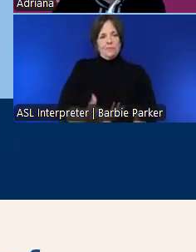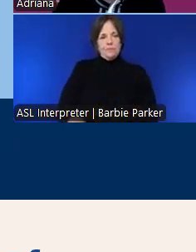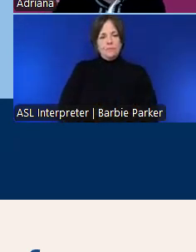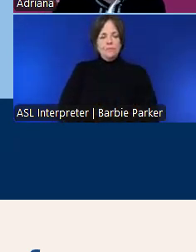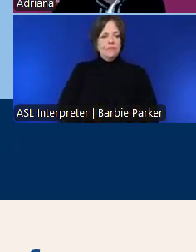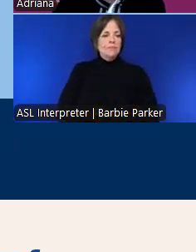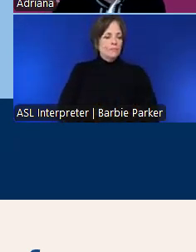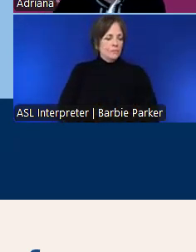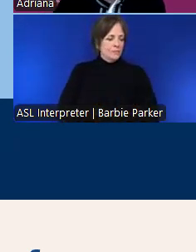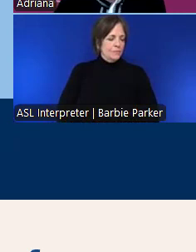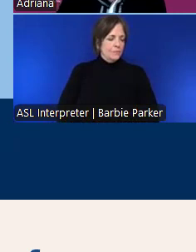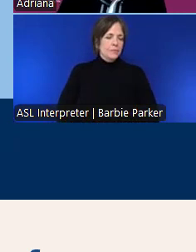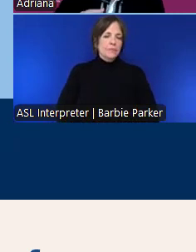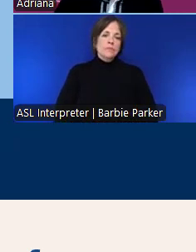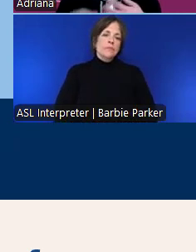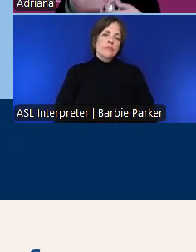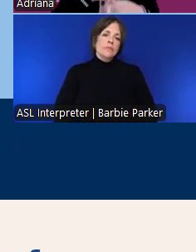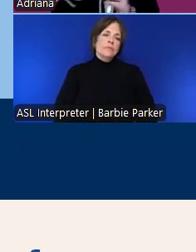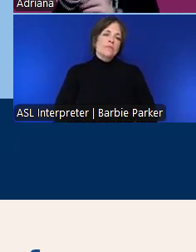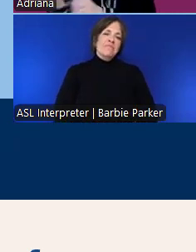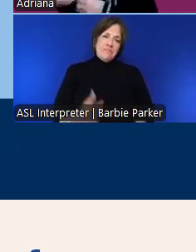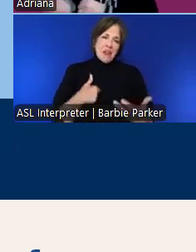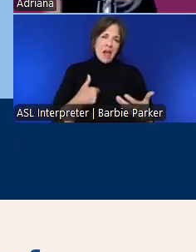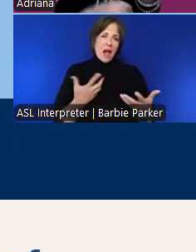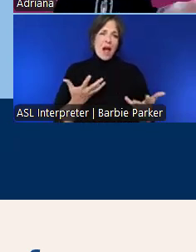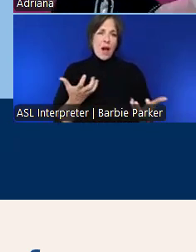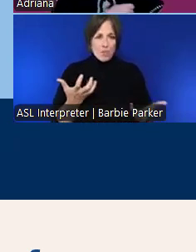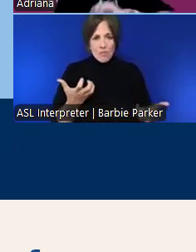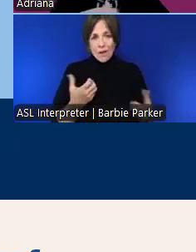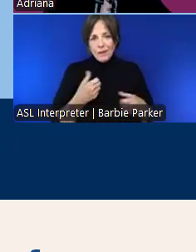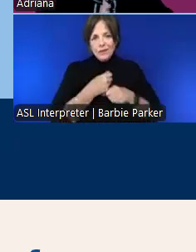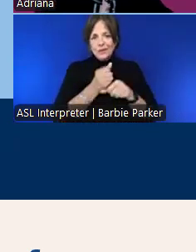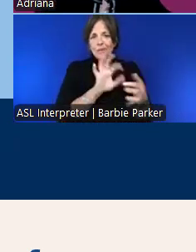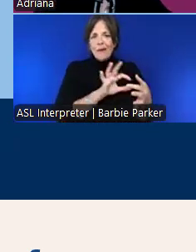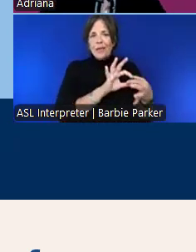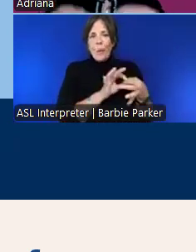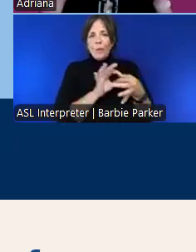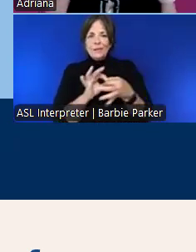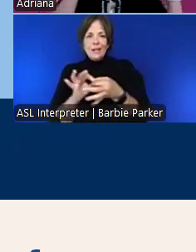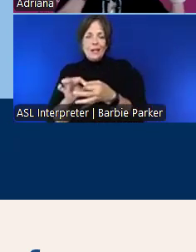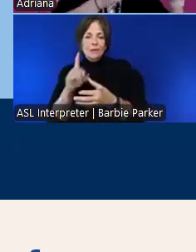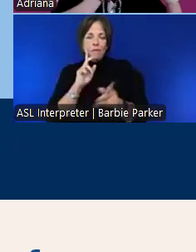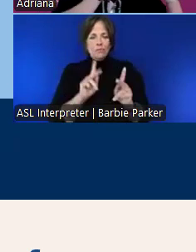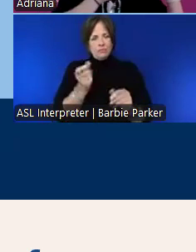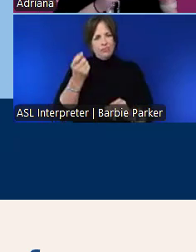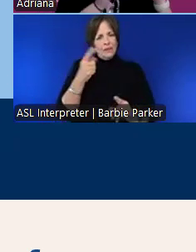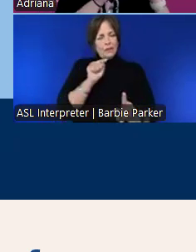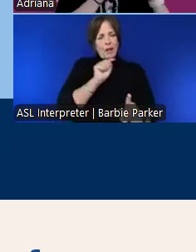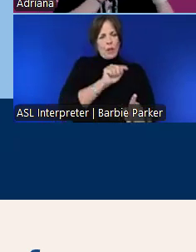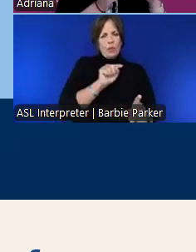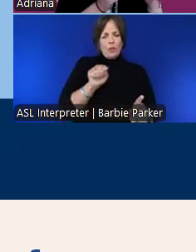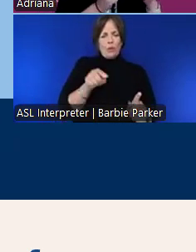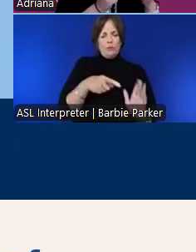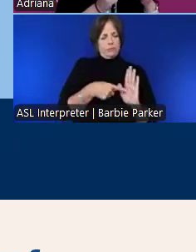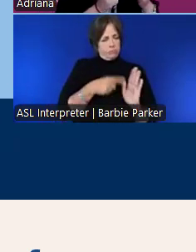You know, I wanted to kind of like make the connections for people and how these signs and behaviors